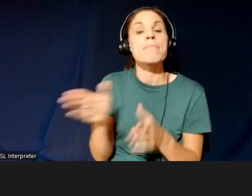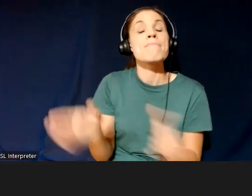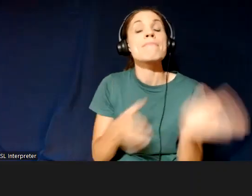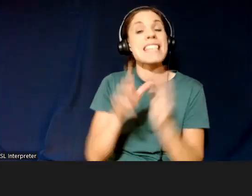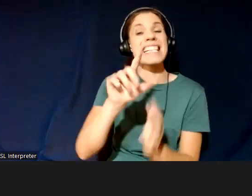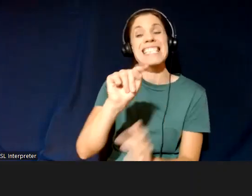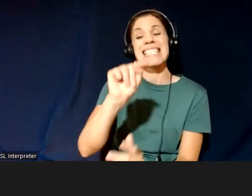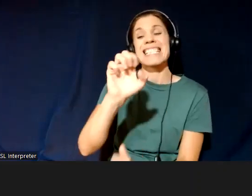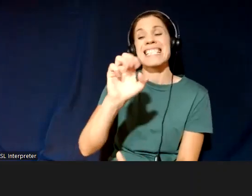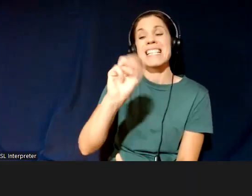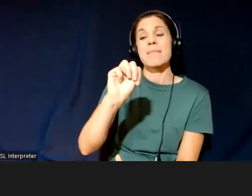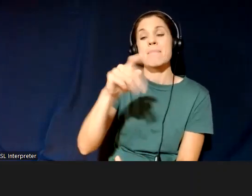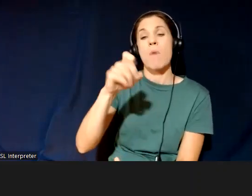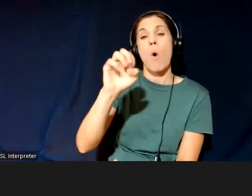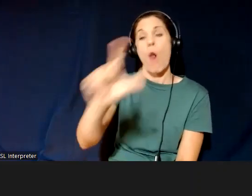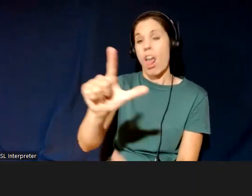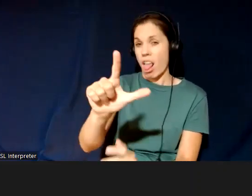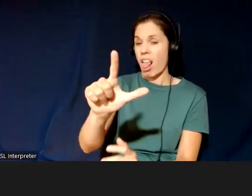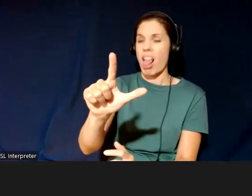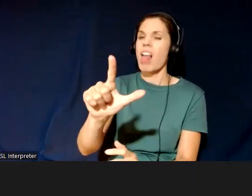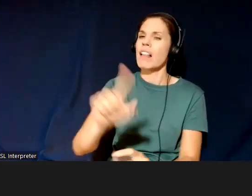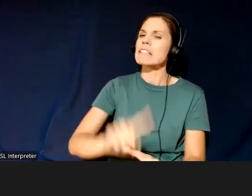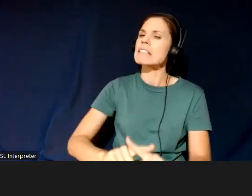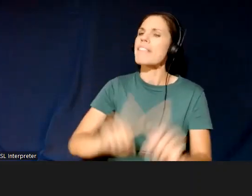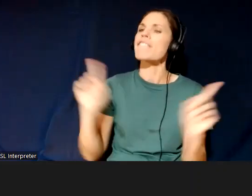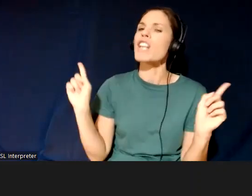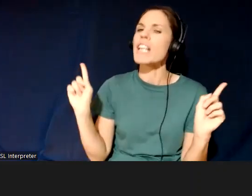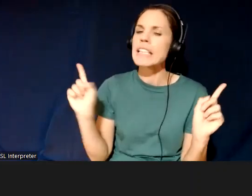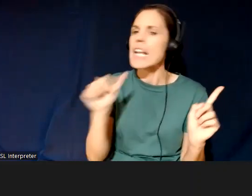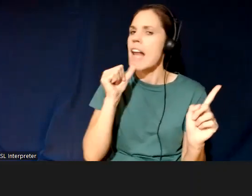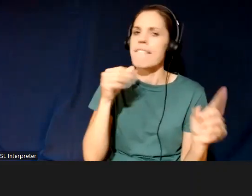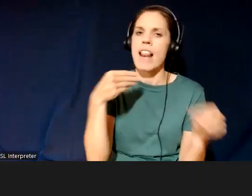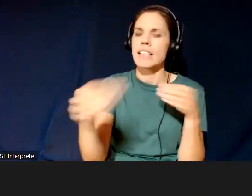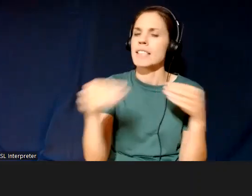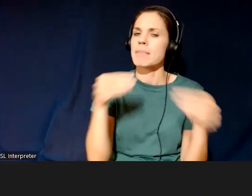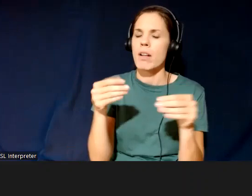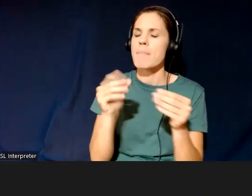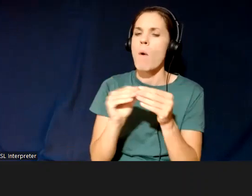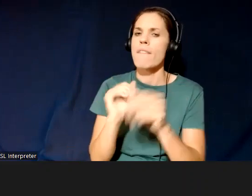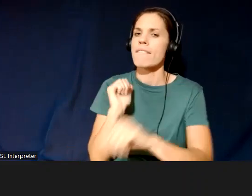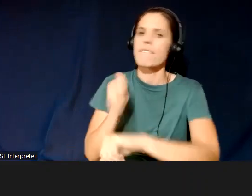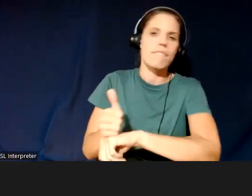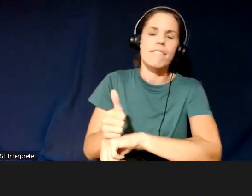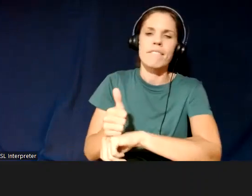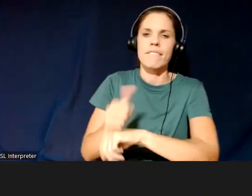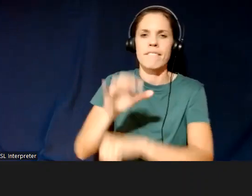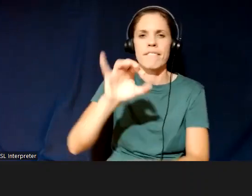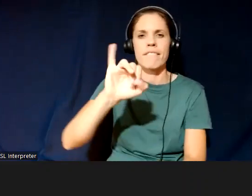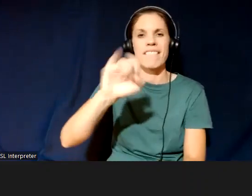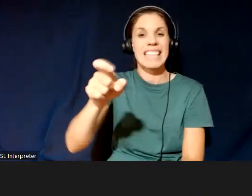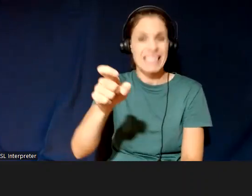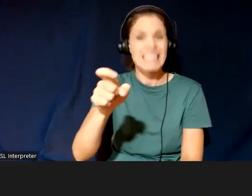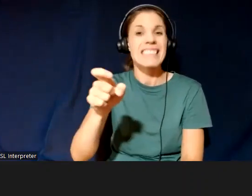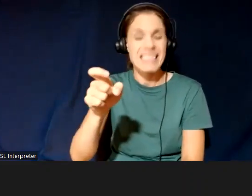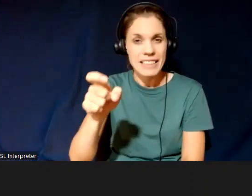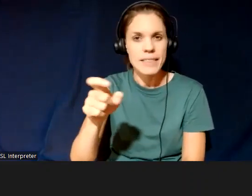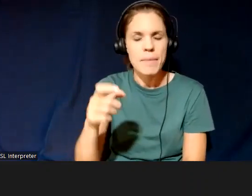it's a pretty fixed assessment as far as time scale goes. We build in a lot